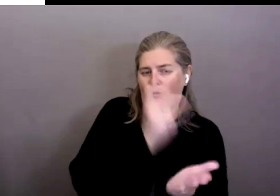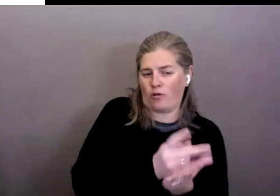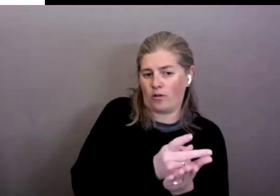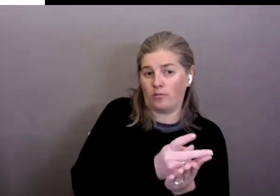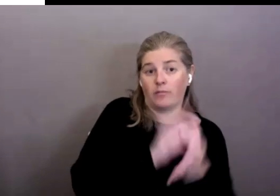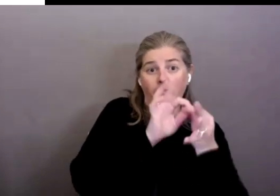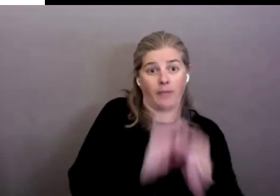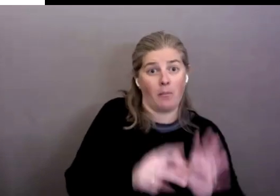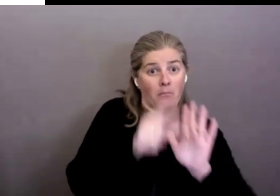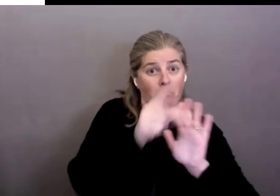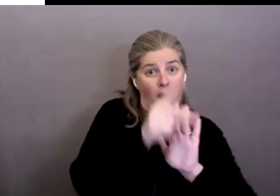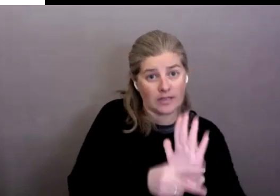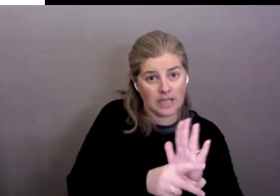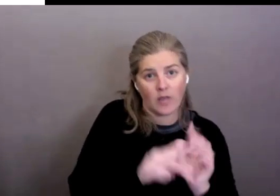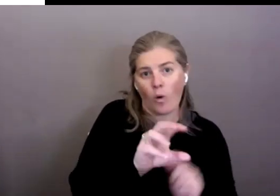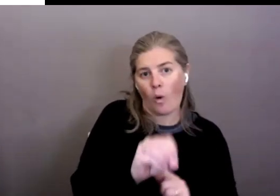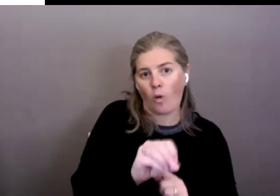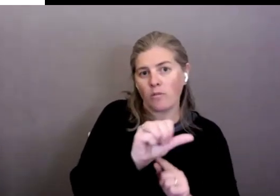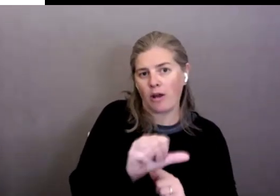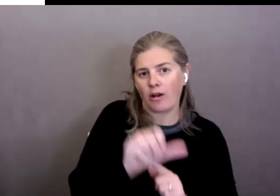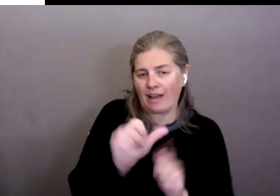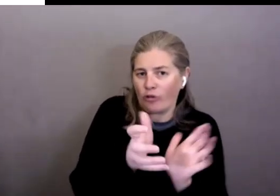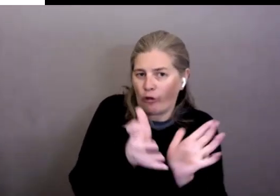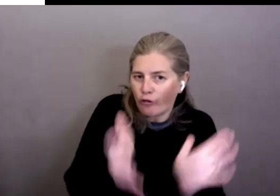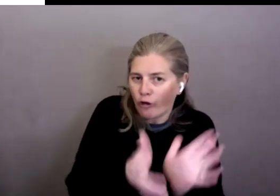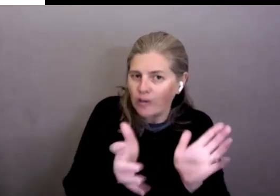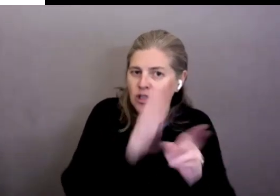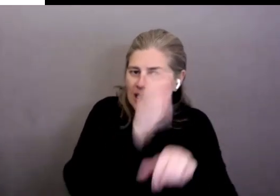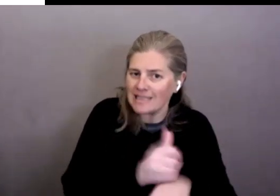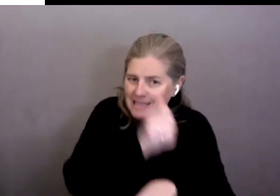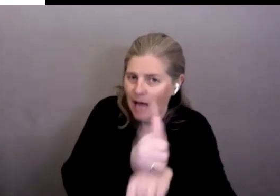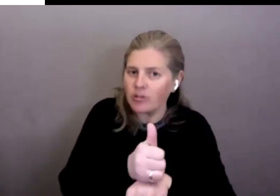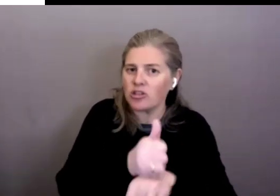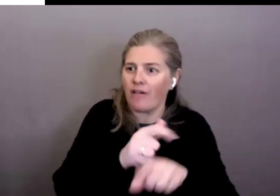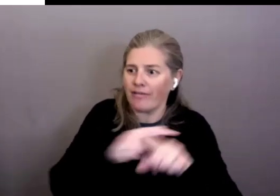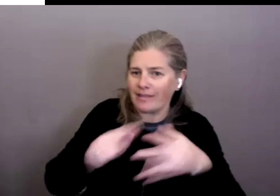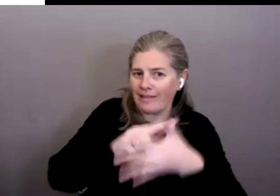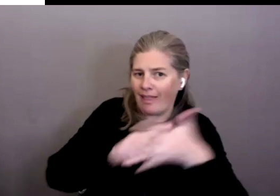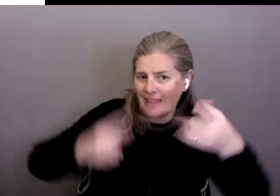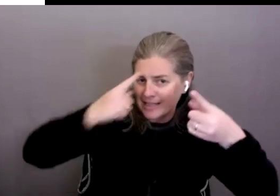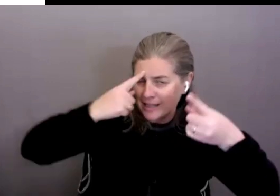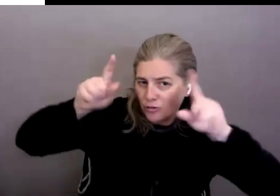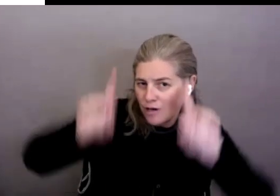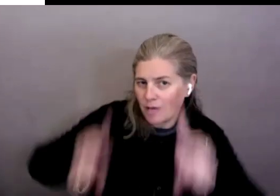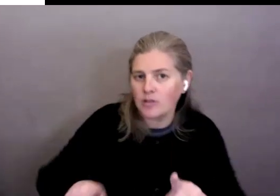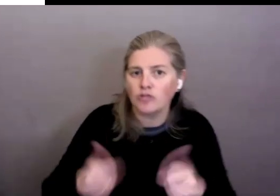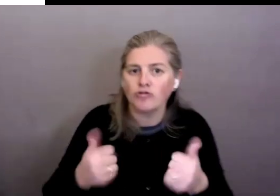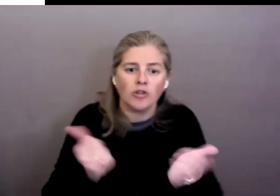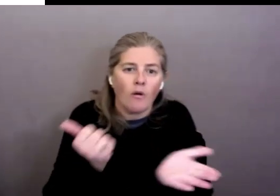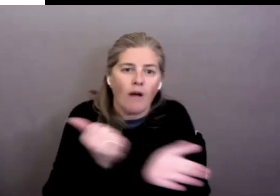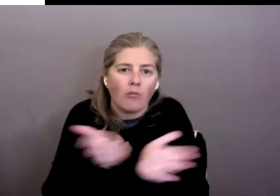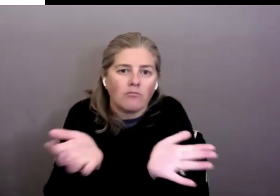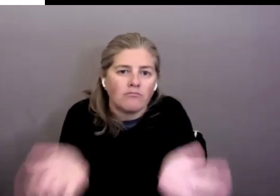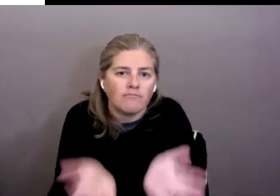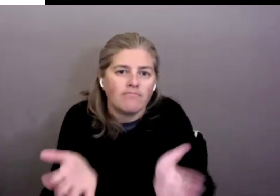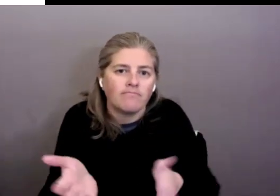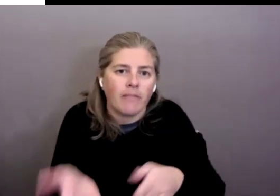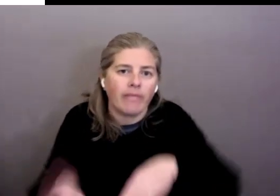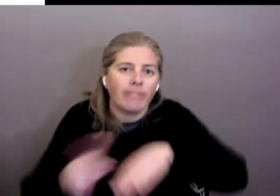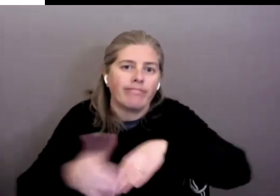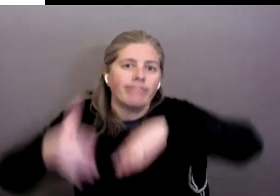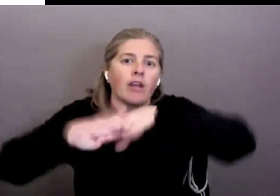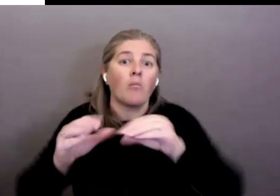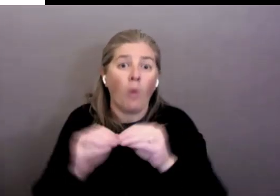policy, the Older Americans Act encourages the establishment of these kinds of agreements in pursuit of helping increase the number of older adults who have access to